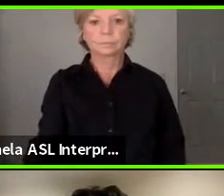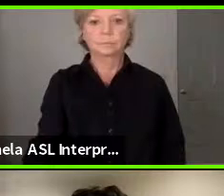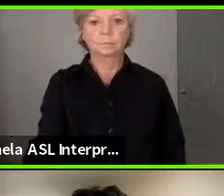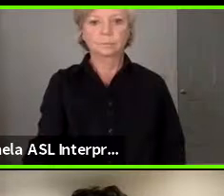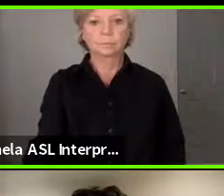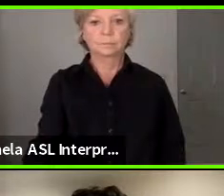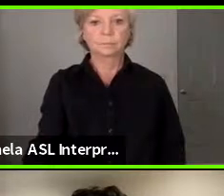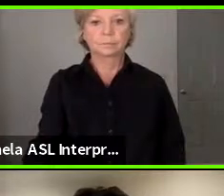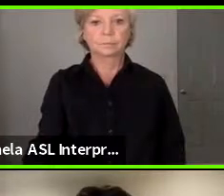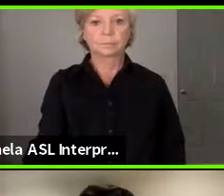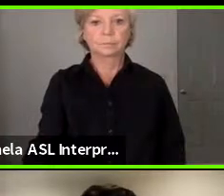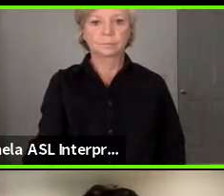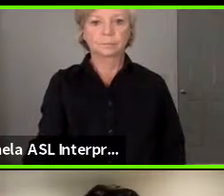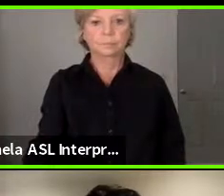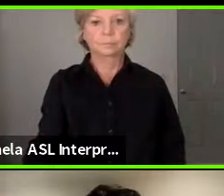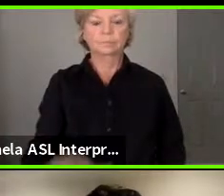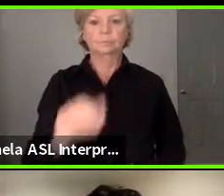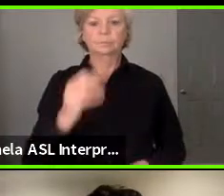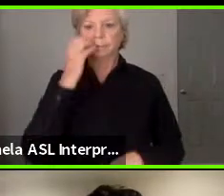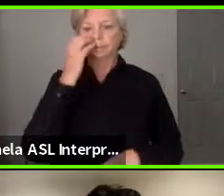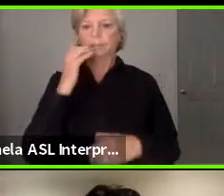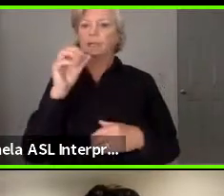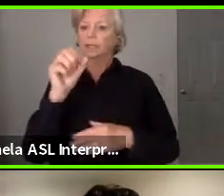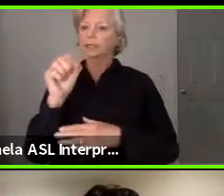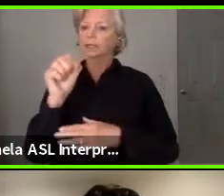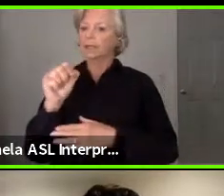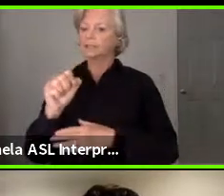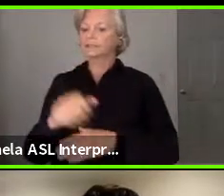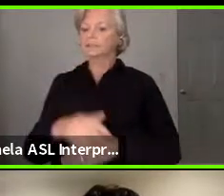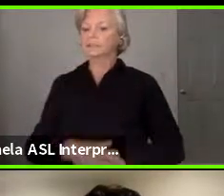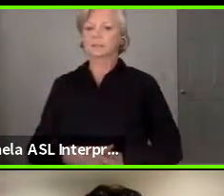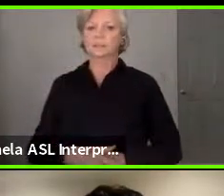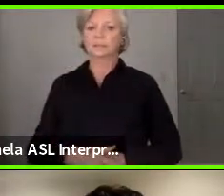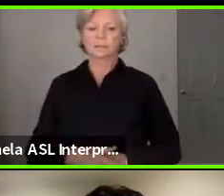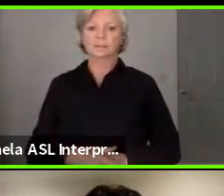Yes. Yeah, that would be great. Okay.